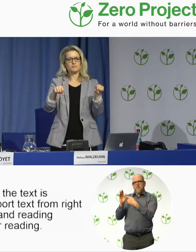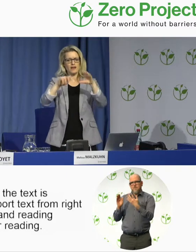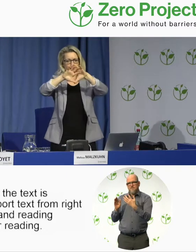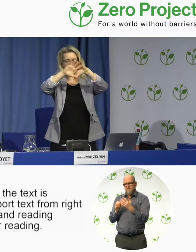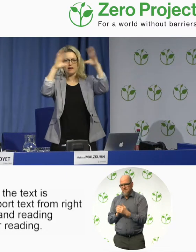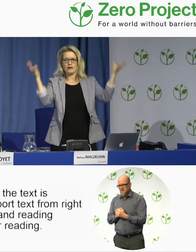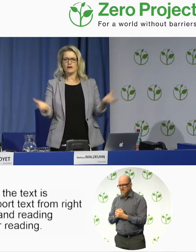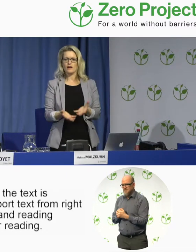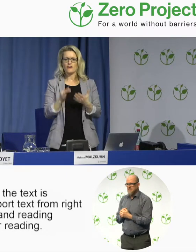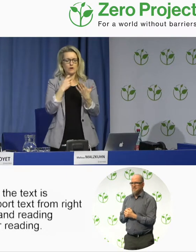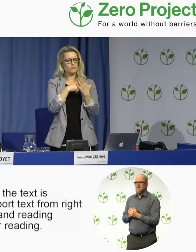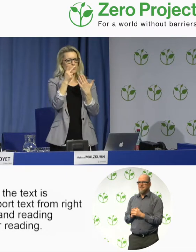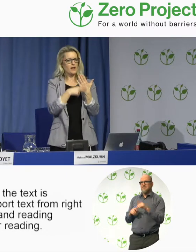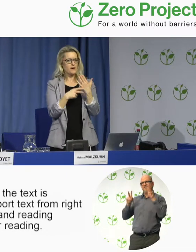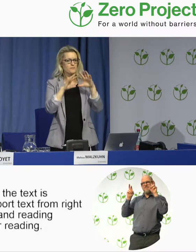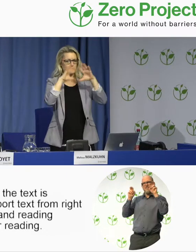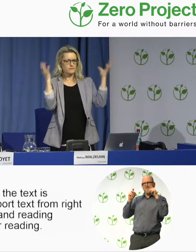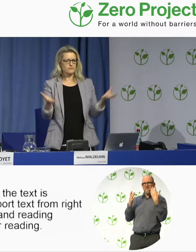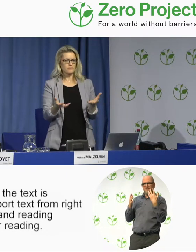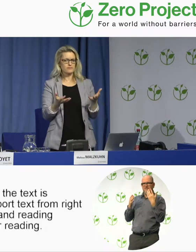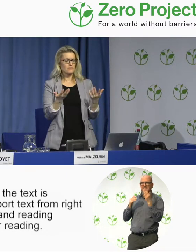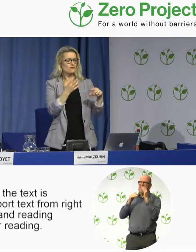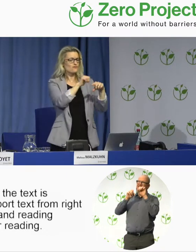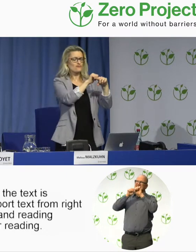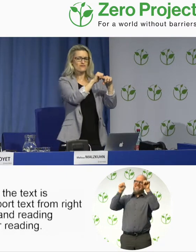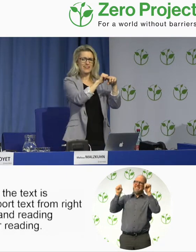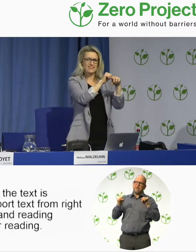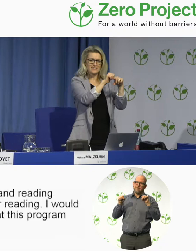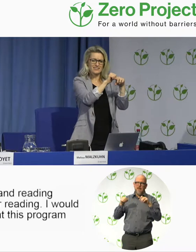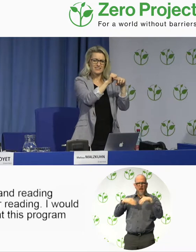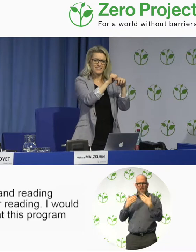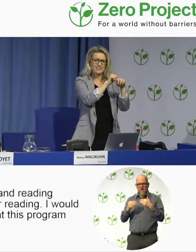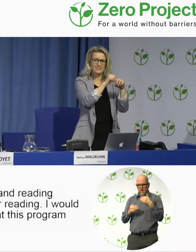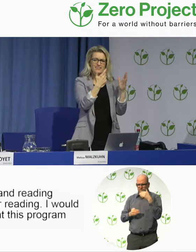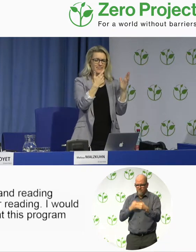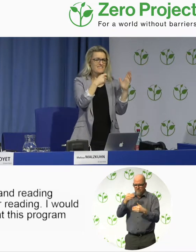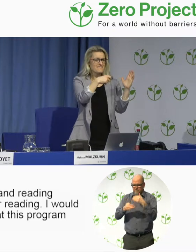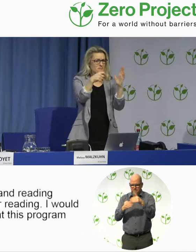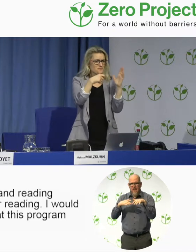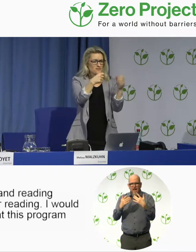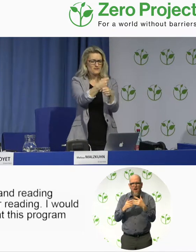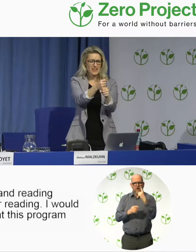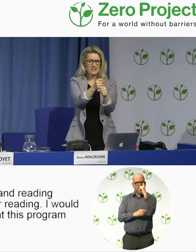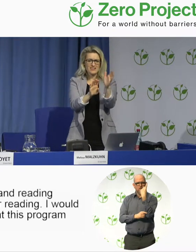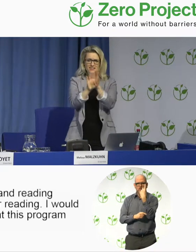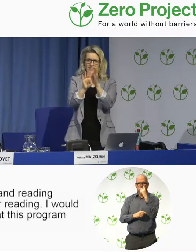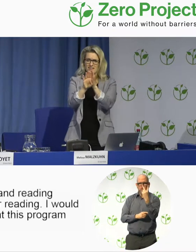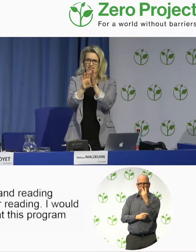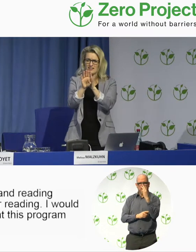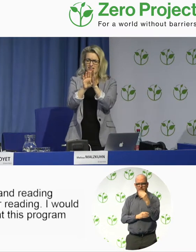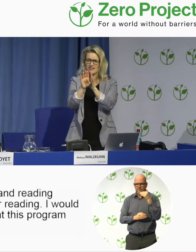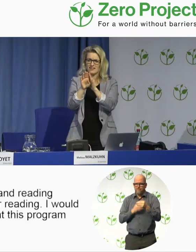I'd also like to give you a sense of the ecosystem that this program can enable. From training deaf adults